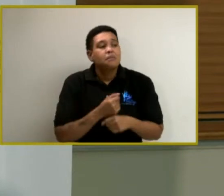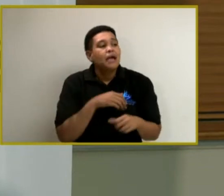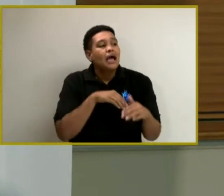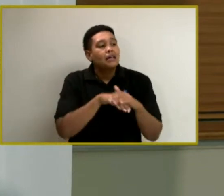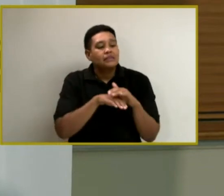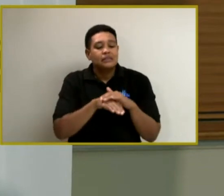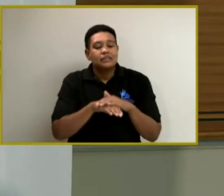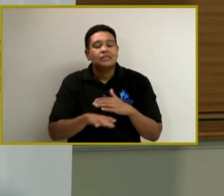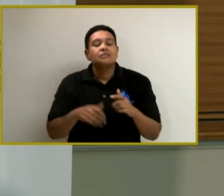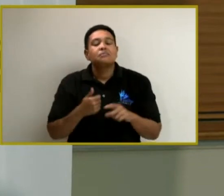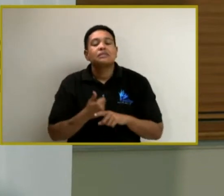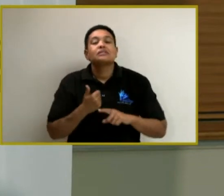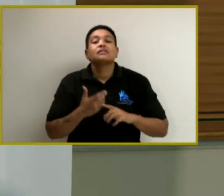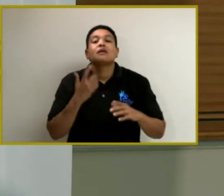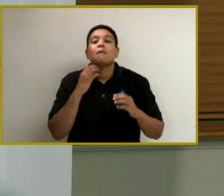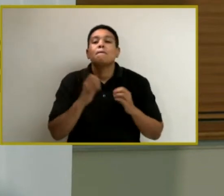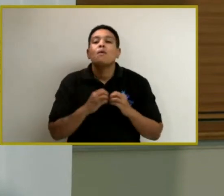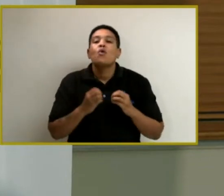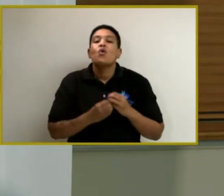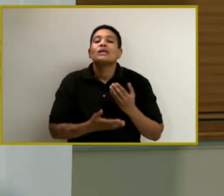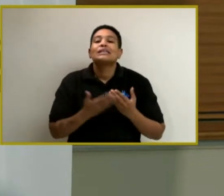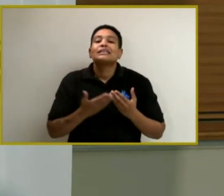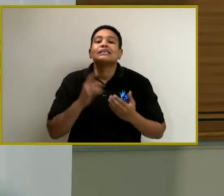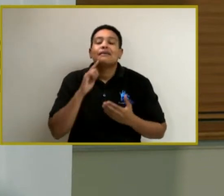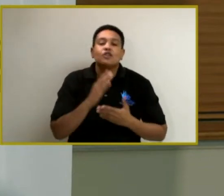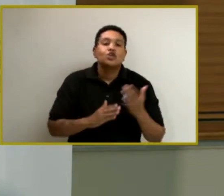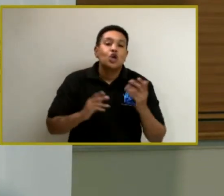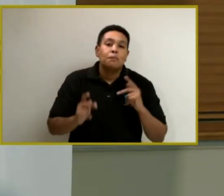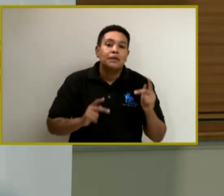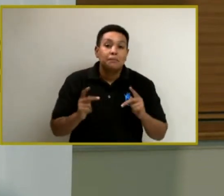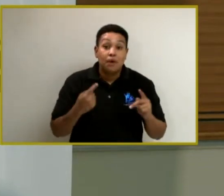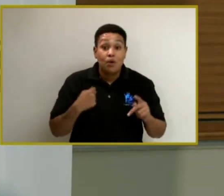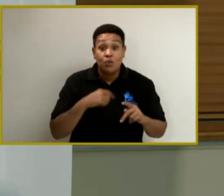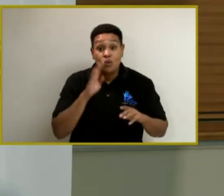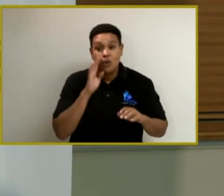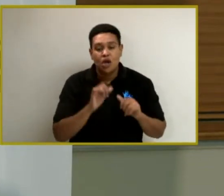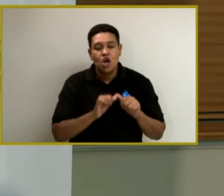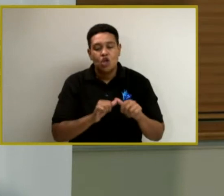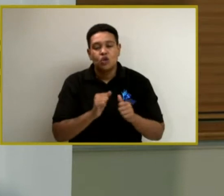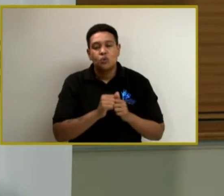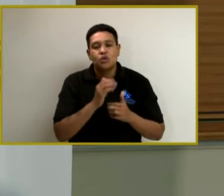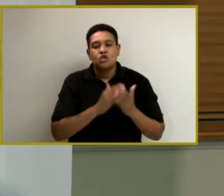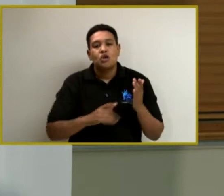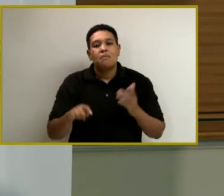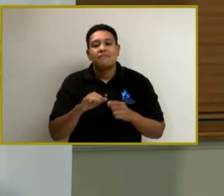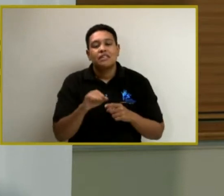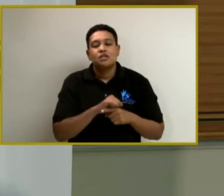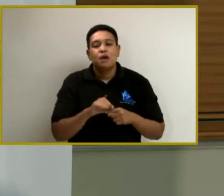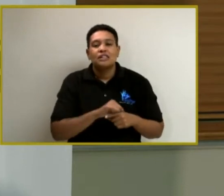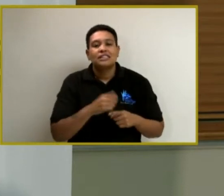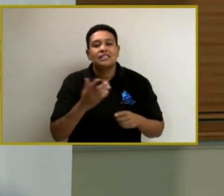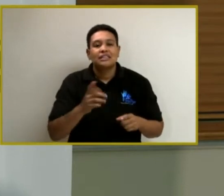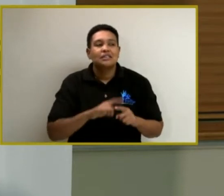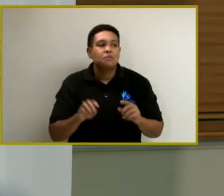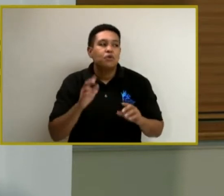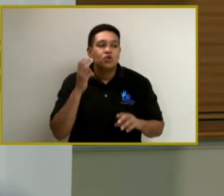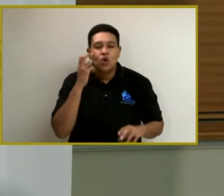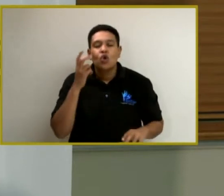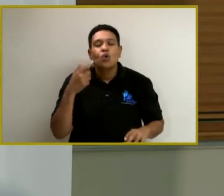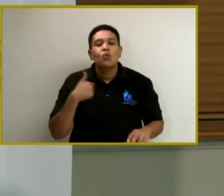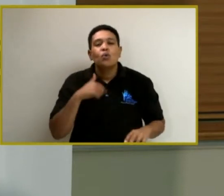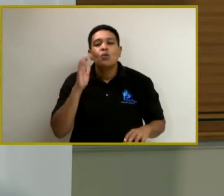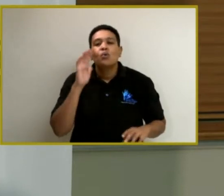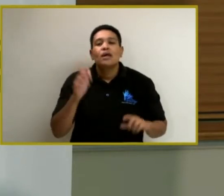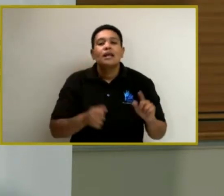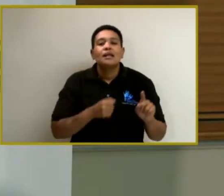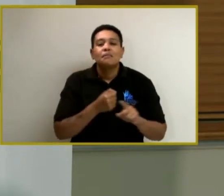accessibility a lot more for some persons, and we will continue with some of these things. But there's no doubt that we're going to